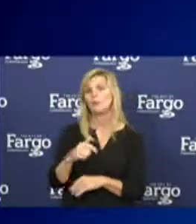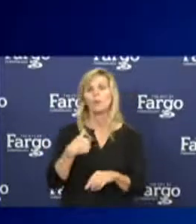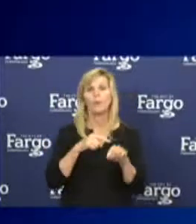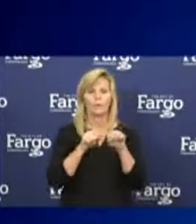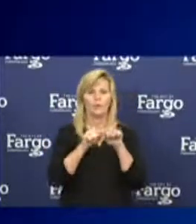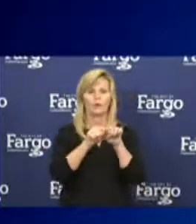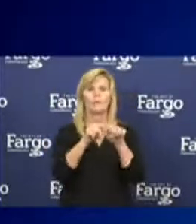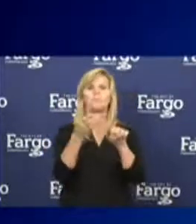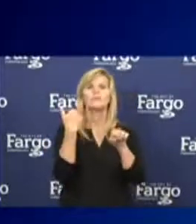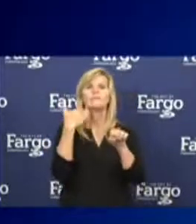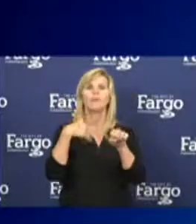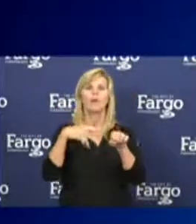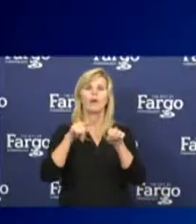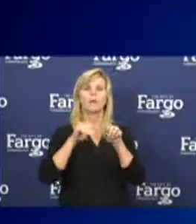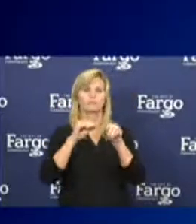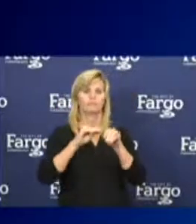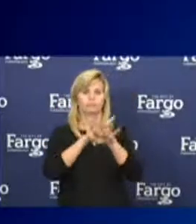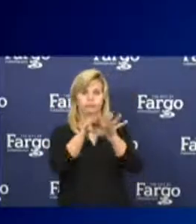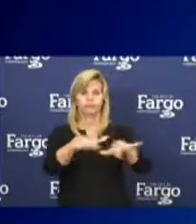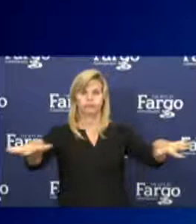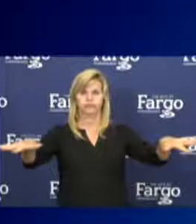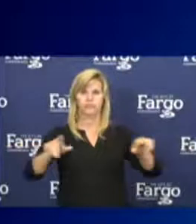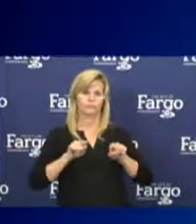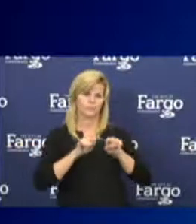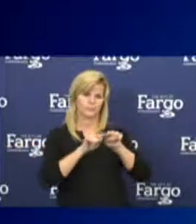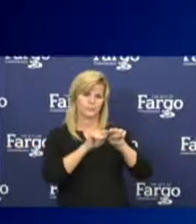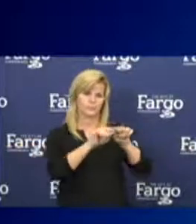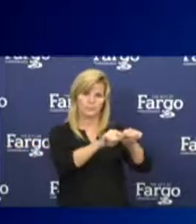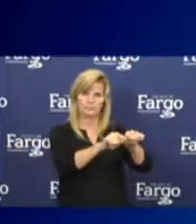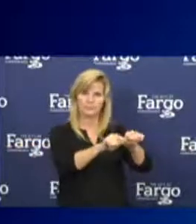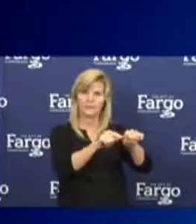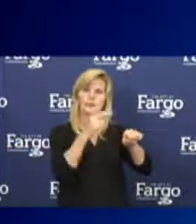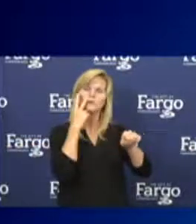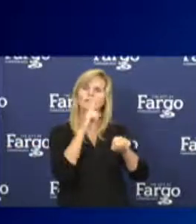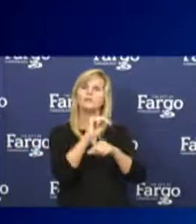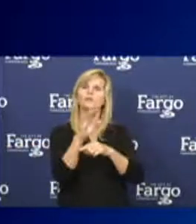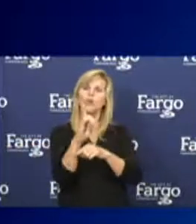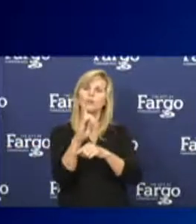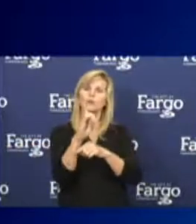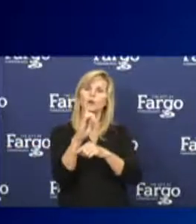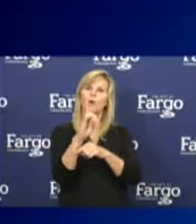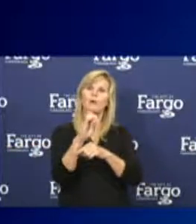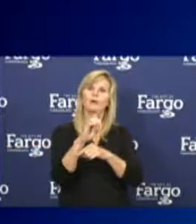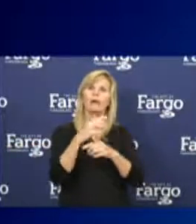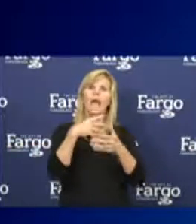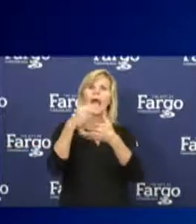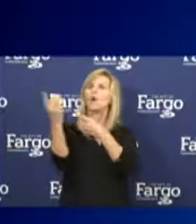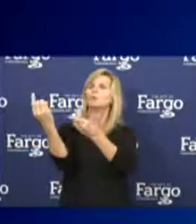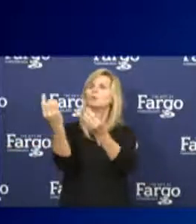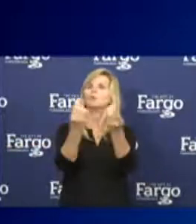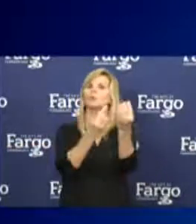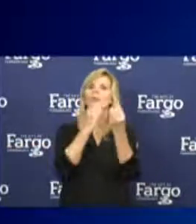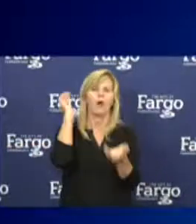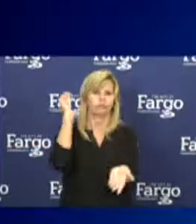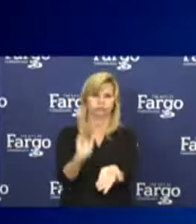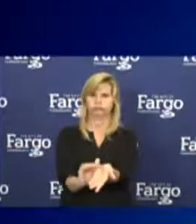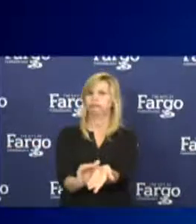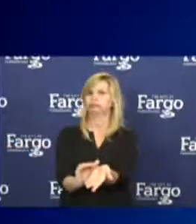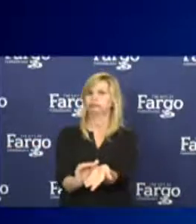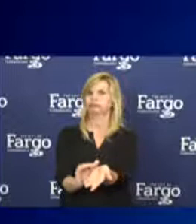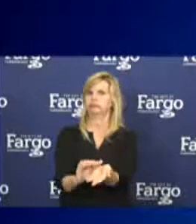before the pandemic. And you can see North Dakotans decreased their kind of moving out and about with their